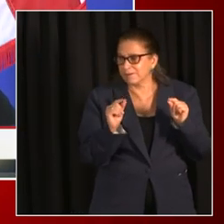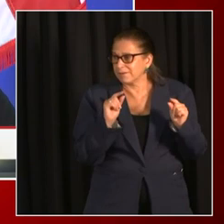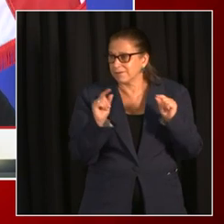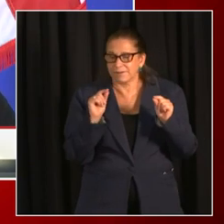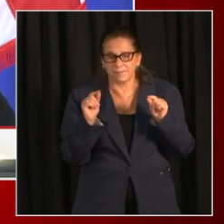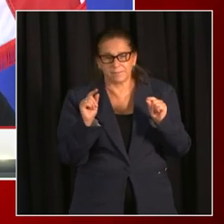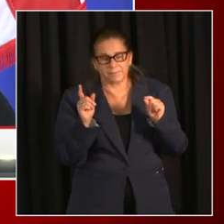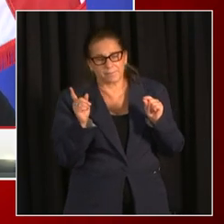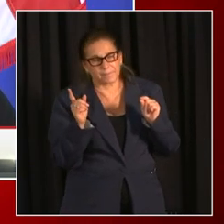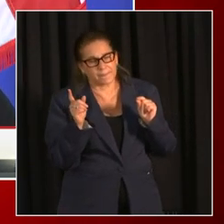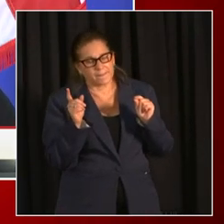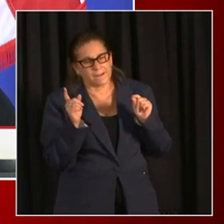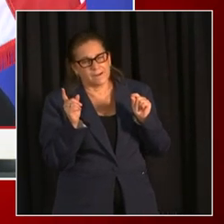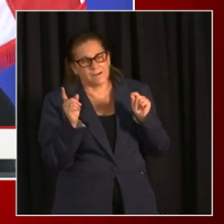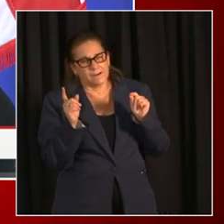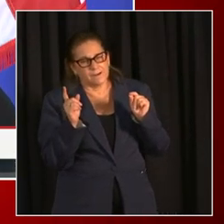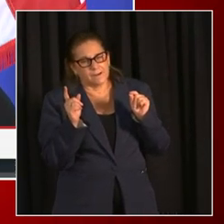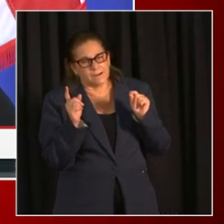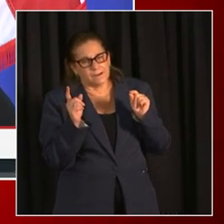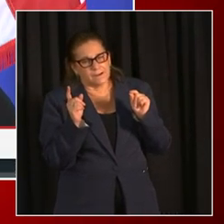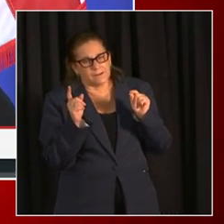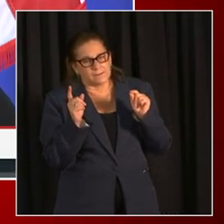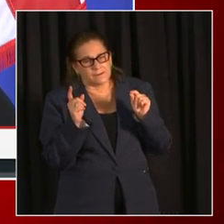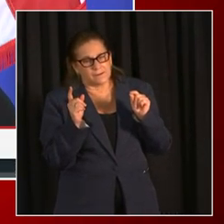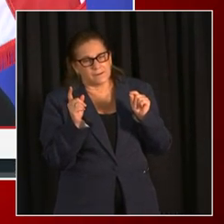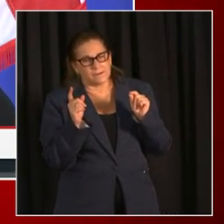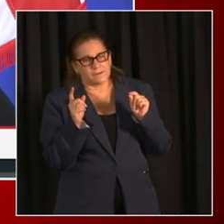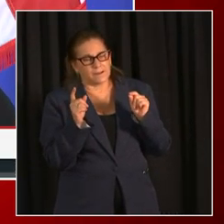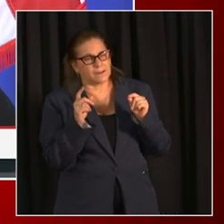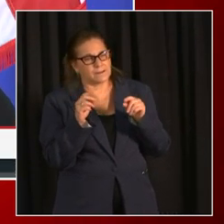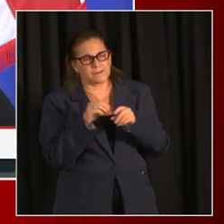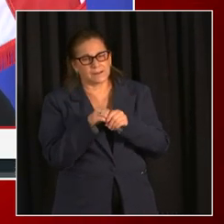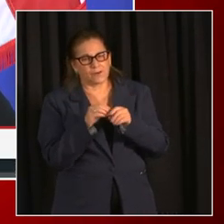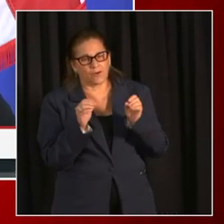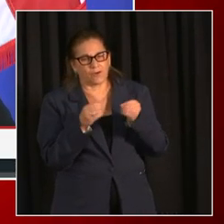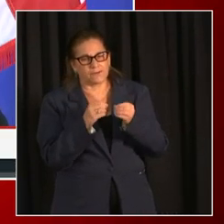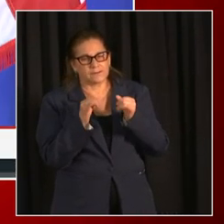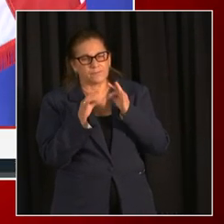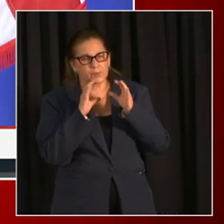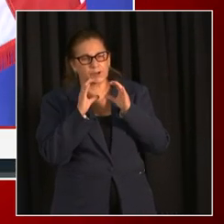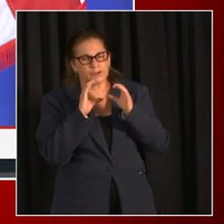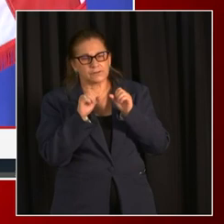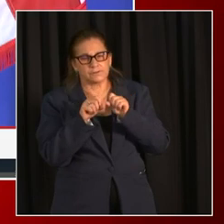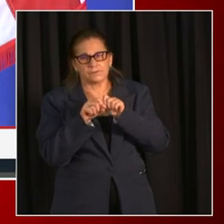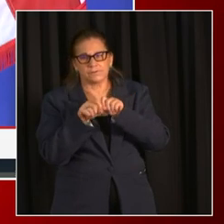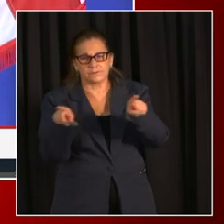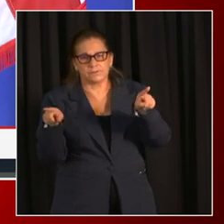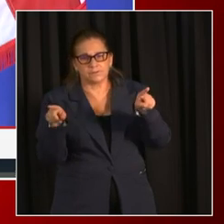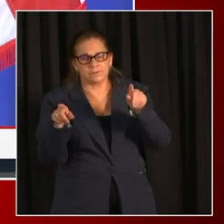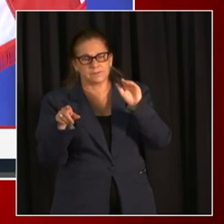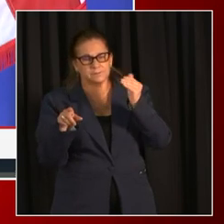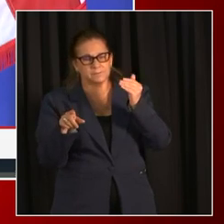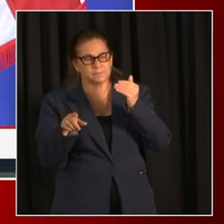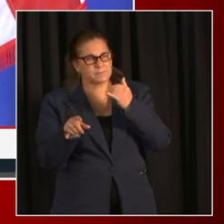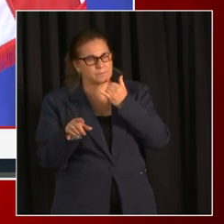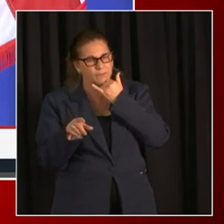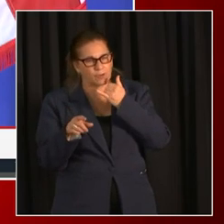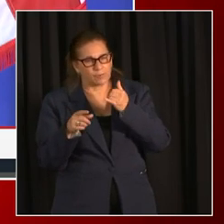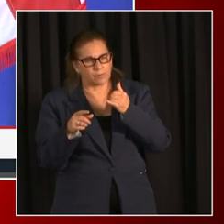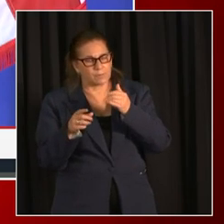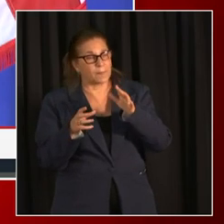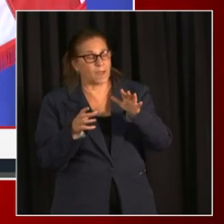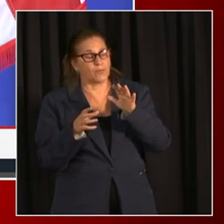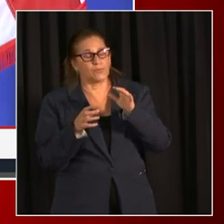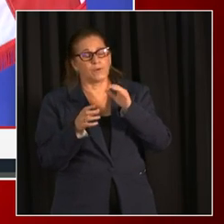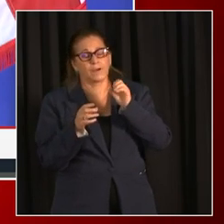Unified Communications, saying it's sending ambulances to the wrong direction, that there are ambulances and